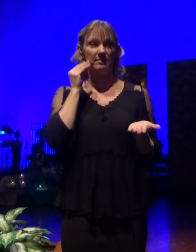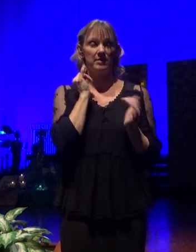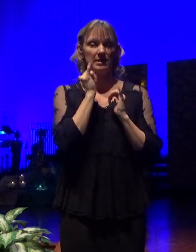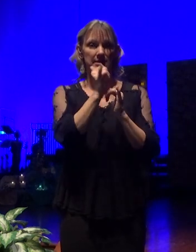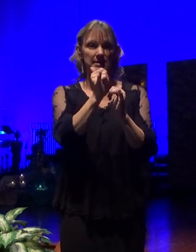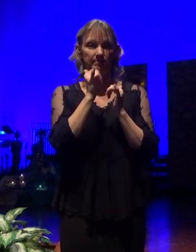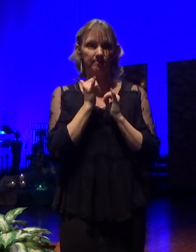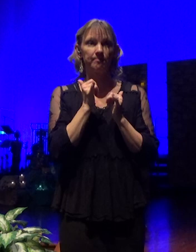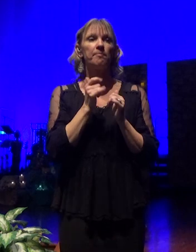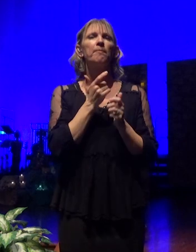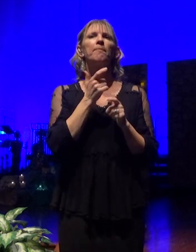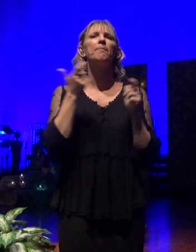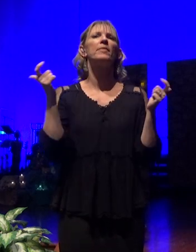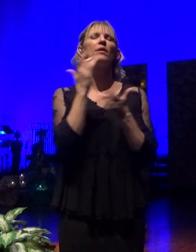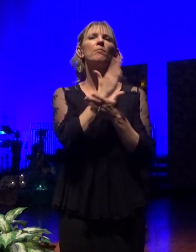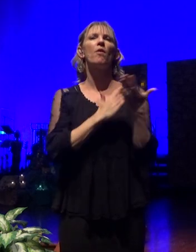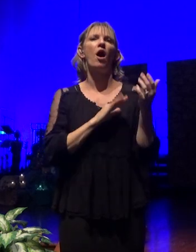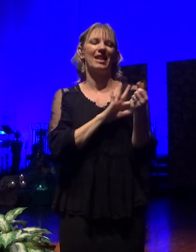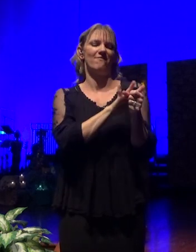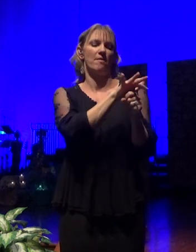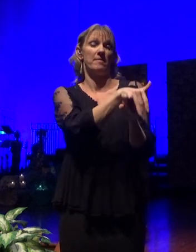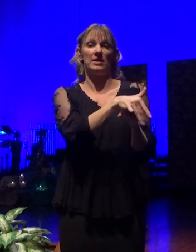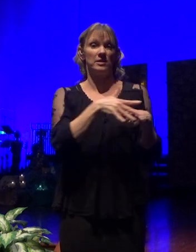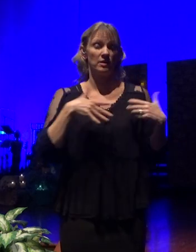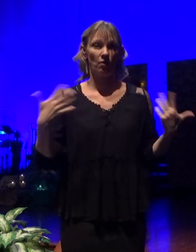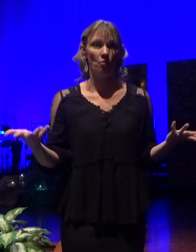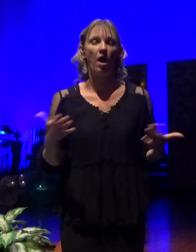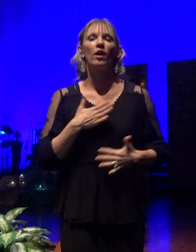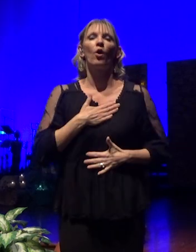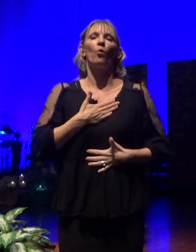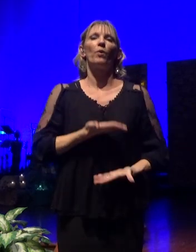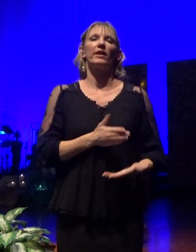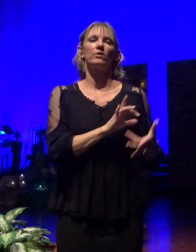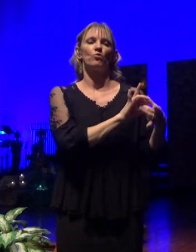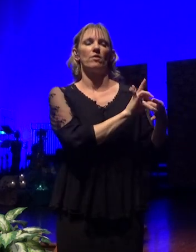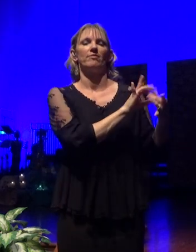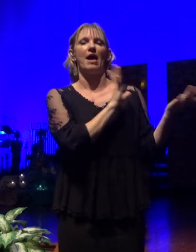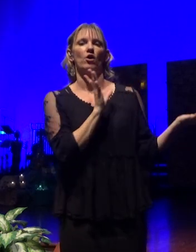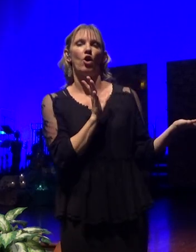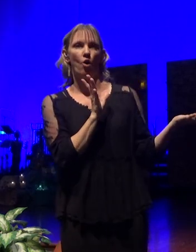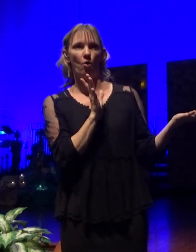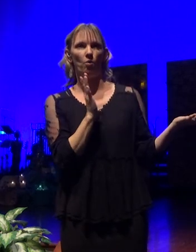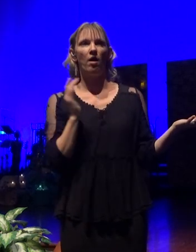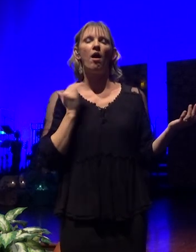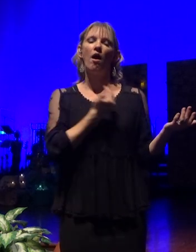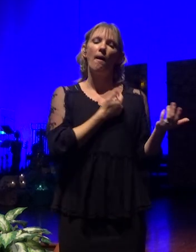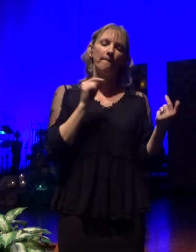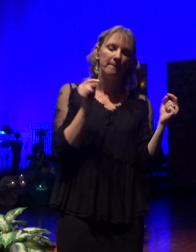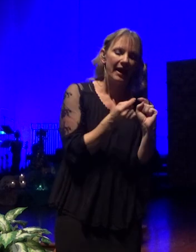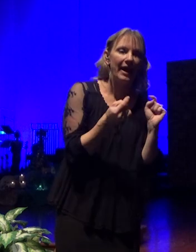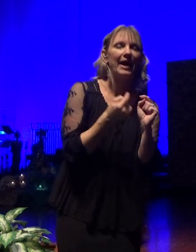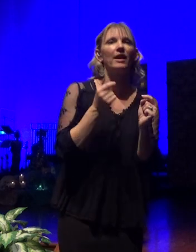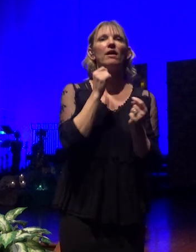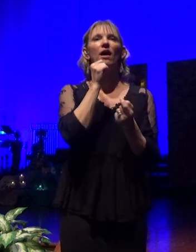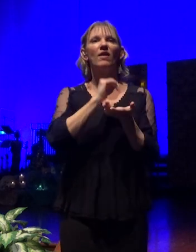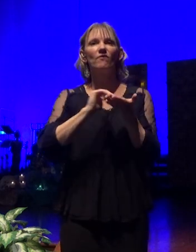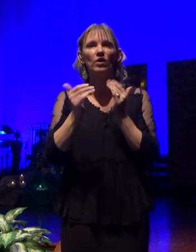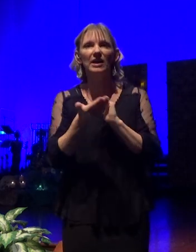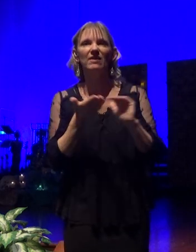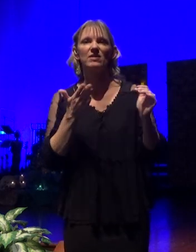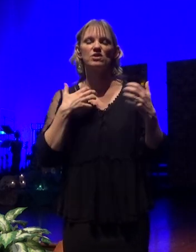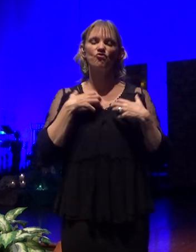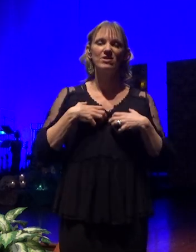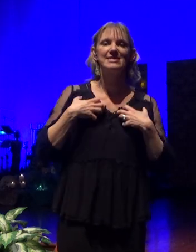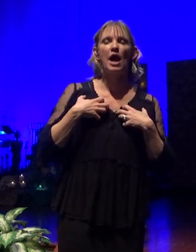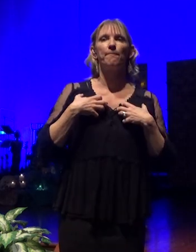part of abundance is being willing to let go of pain and unforgiveness and resentment and anger